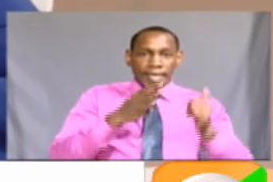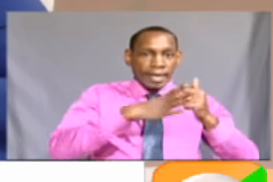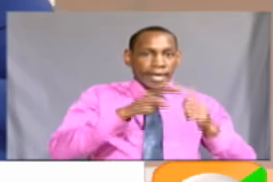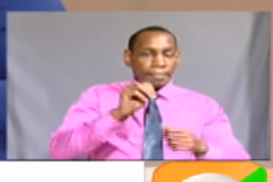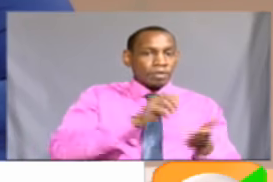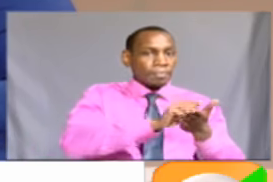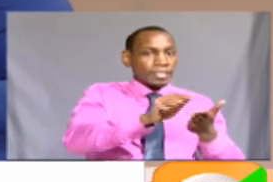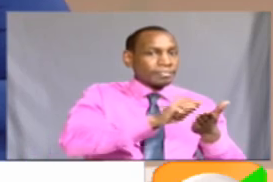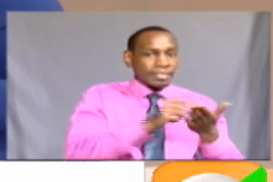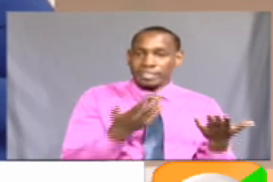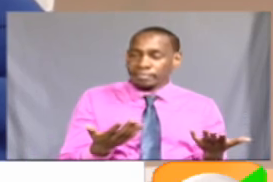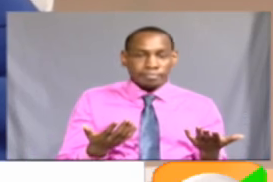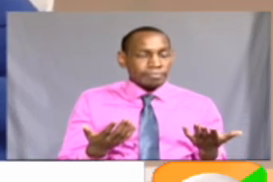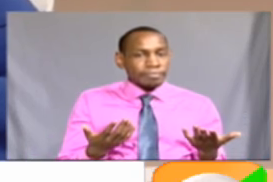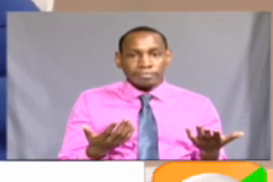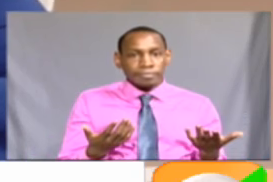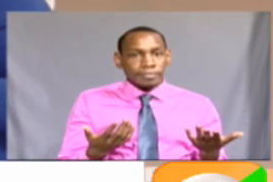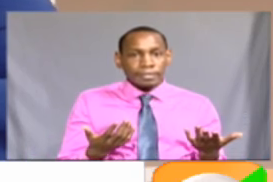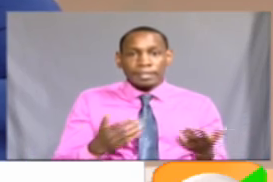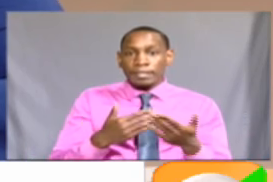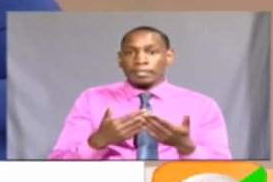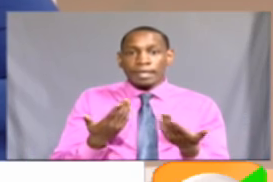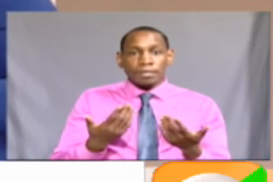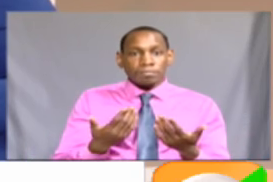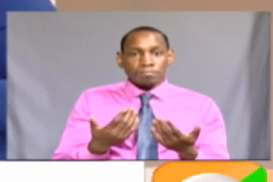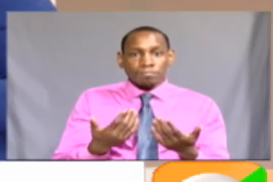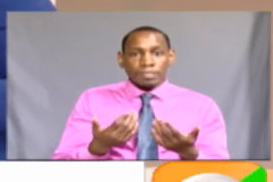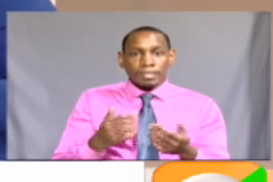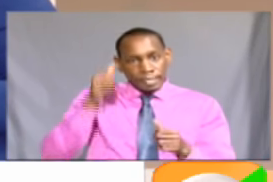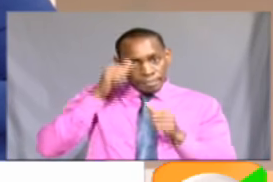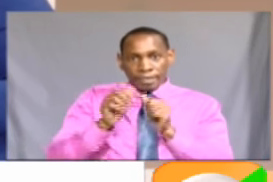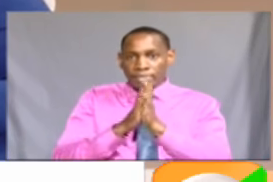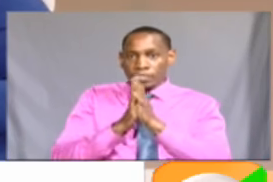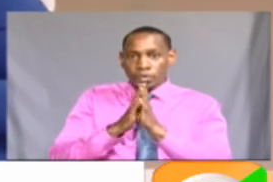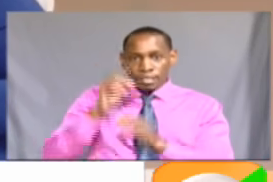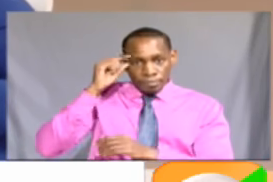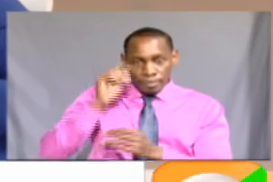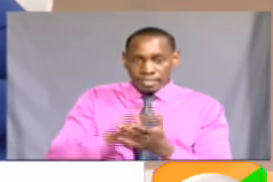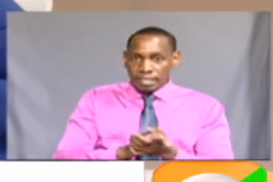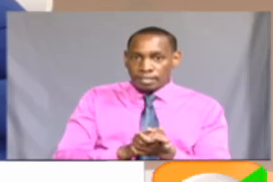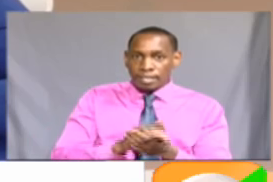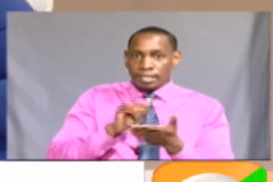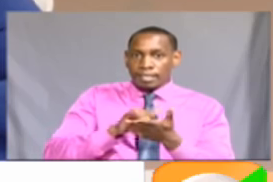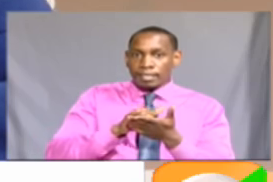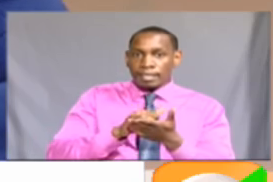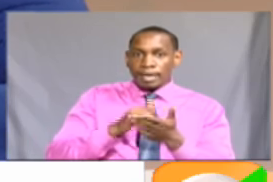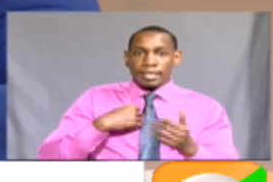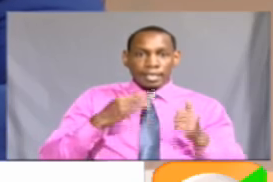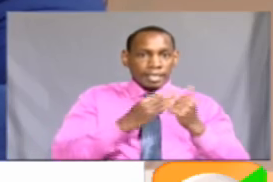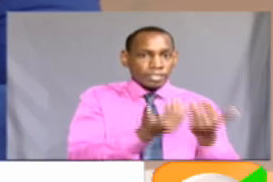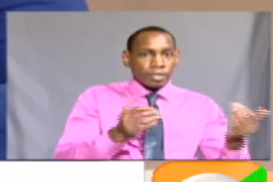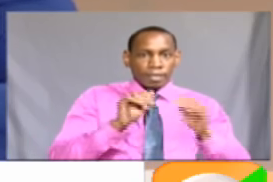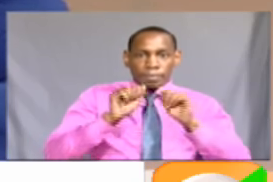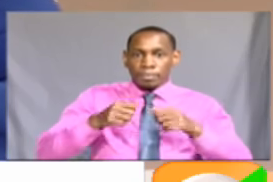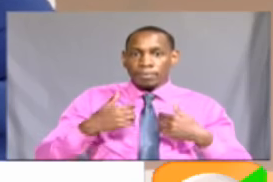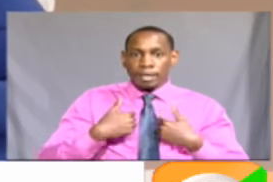printing and all that. And then in fact, there's a story that comes to mind of a lady in Kisauni who had to even boil stones for her 8 children so that she